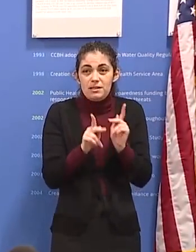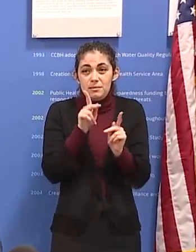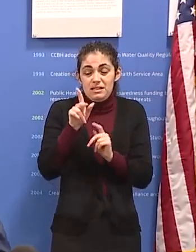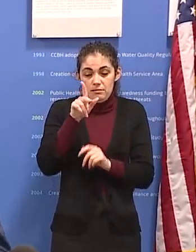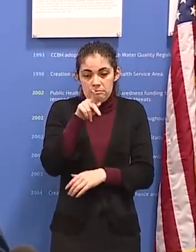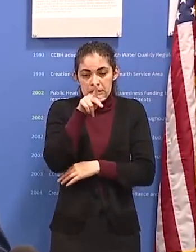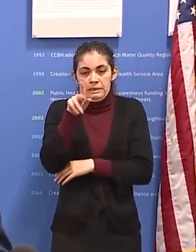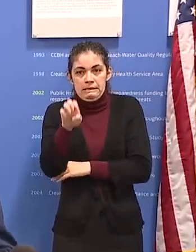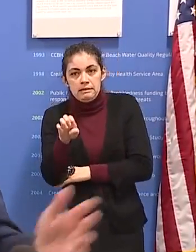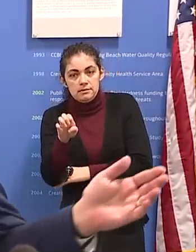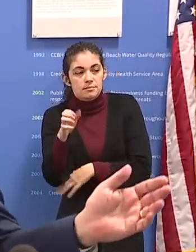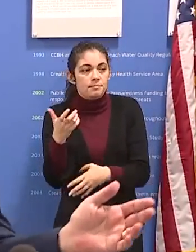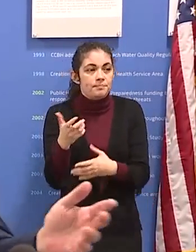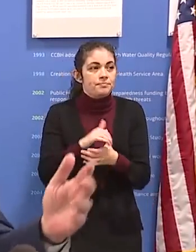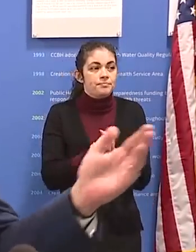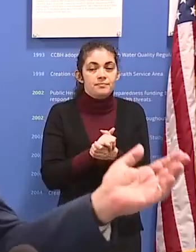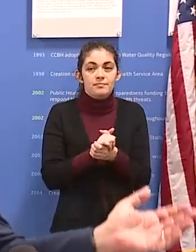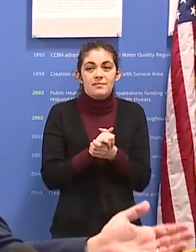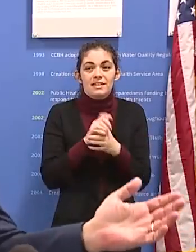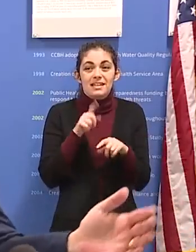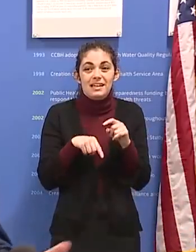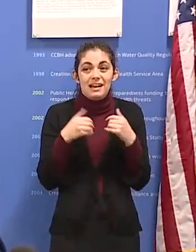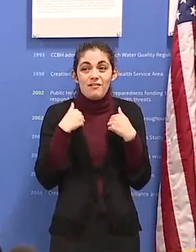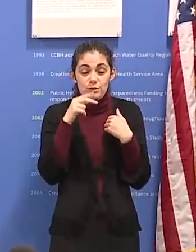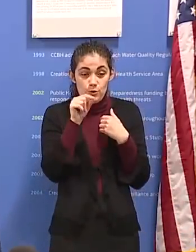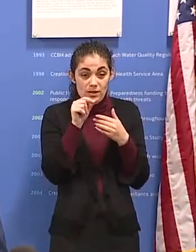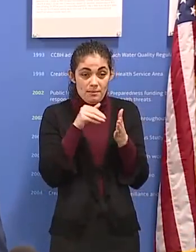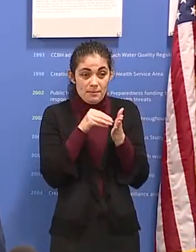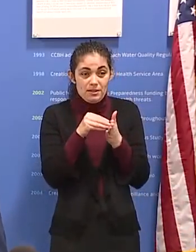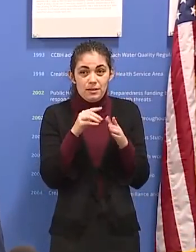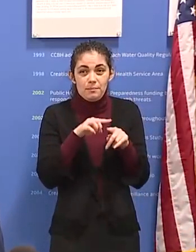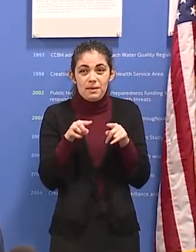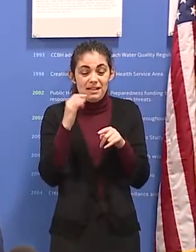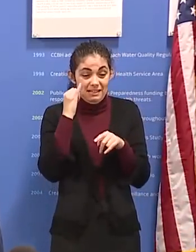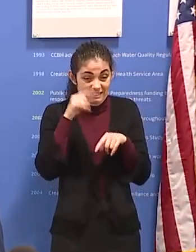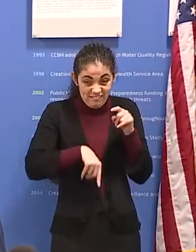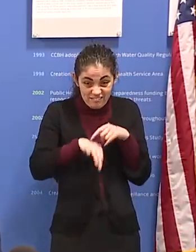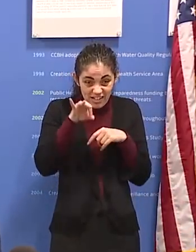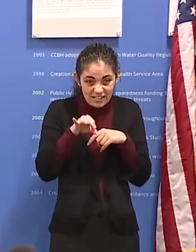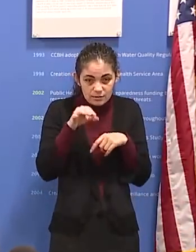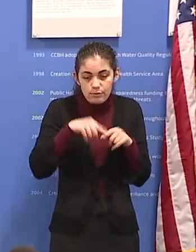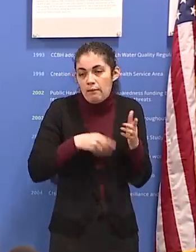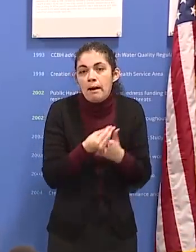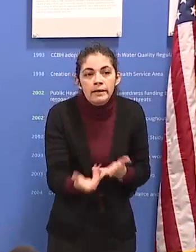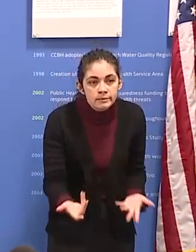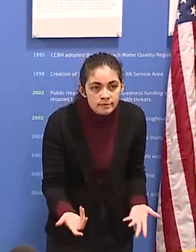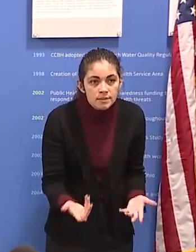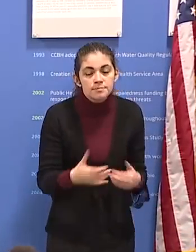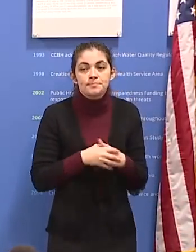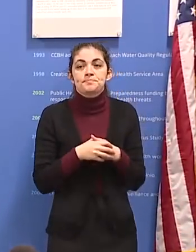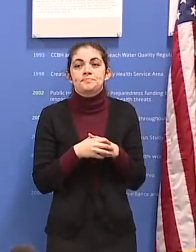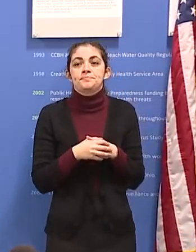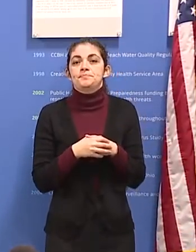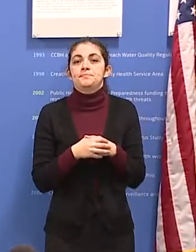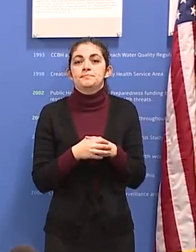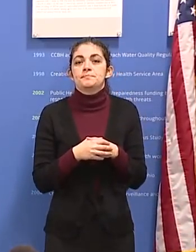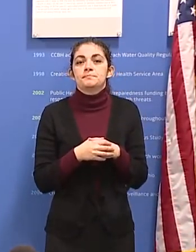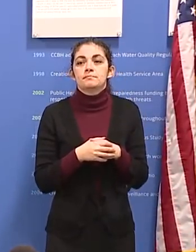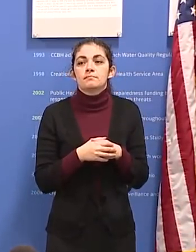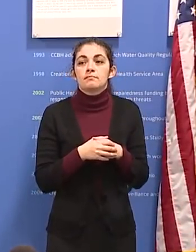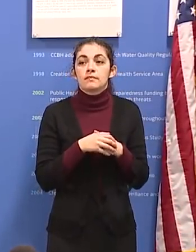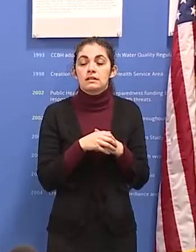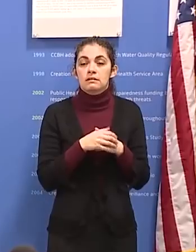PPEs. I could make it $20 million, but if you can't find it, you can't buy it. So